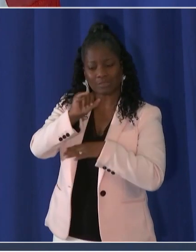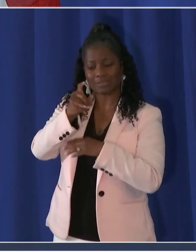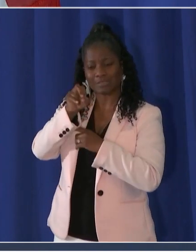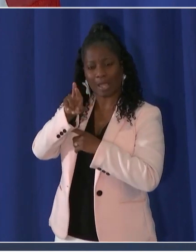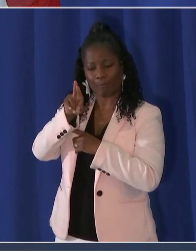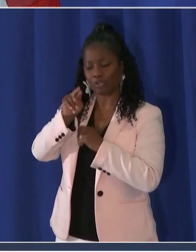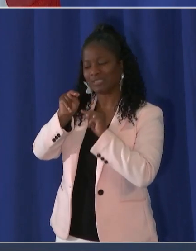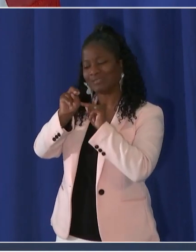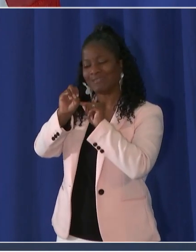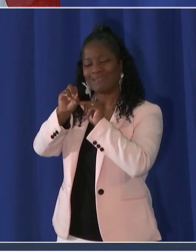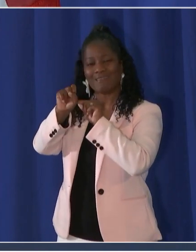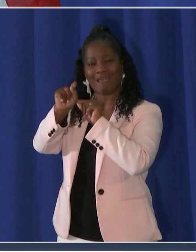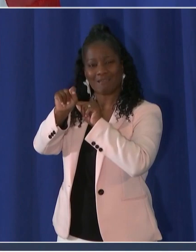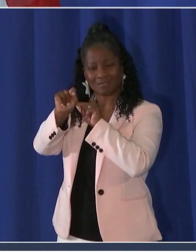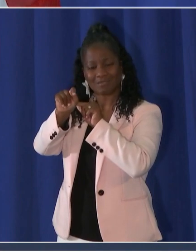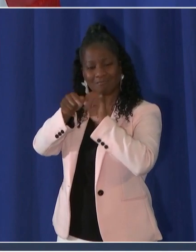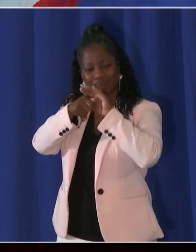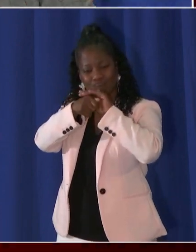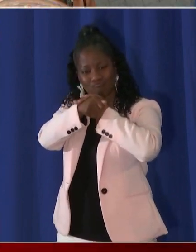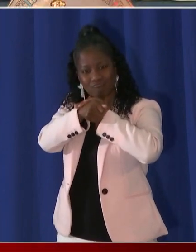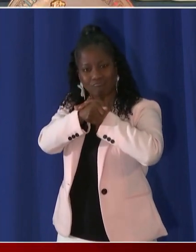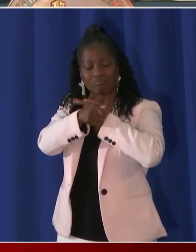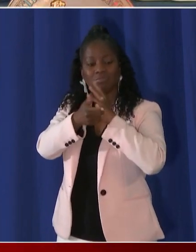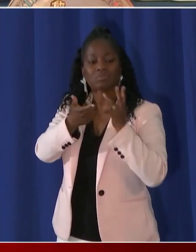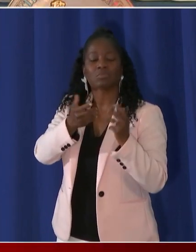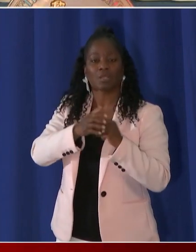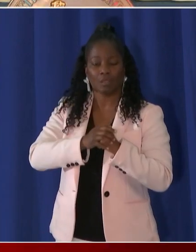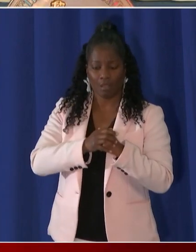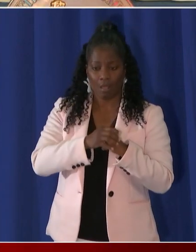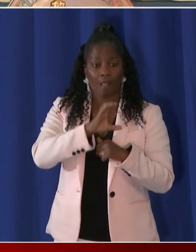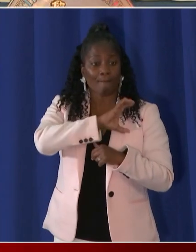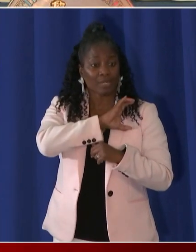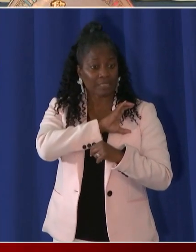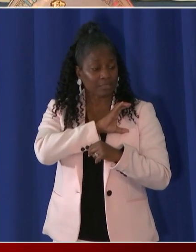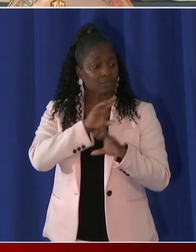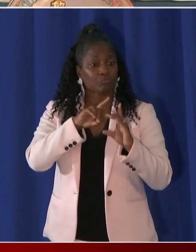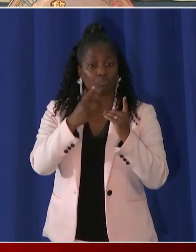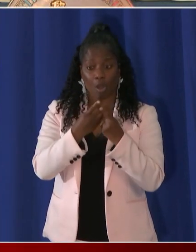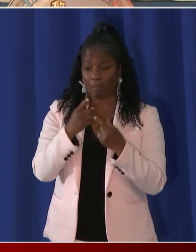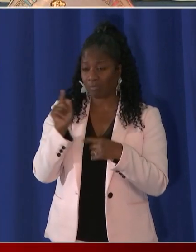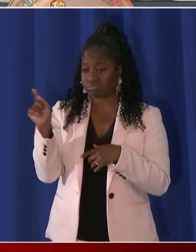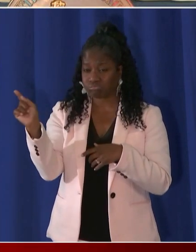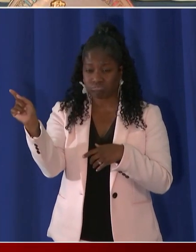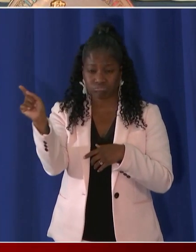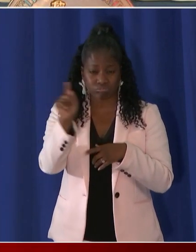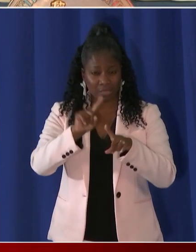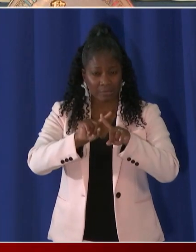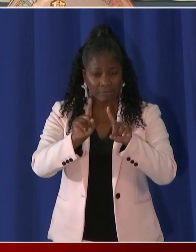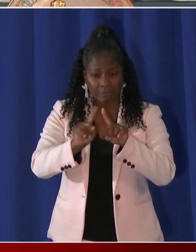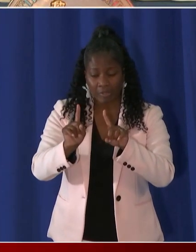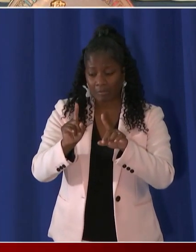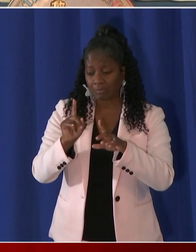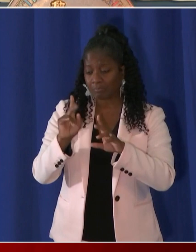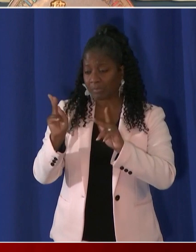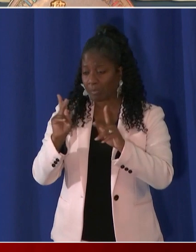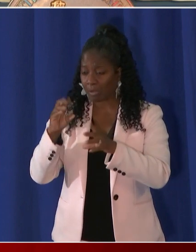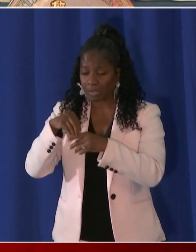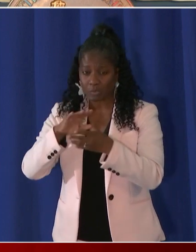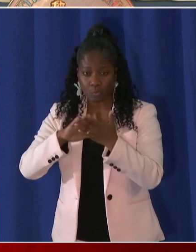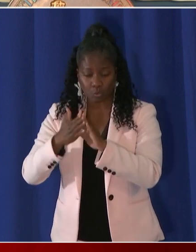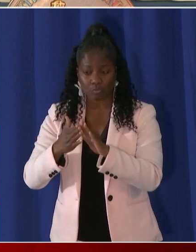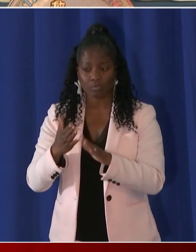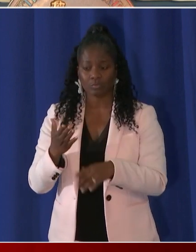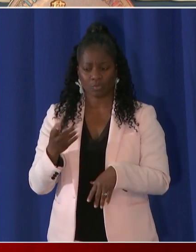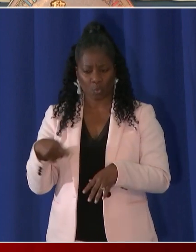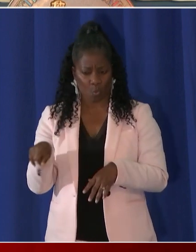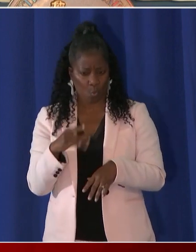do. In the police department, however, and all the members of our government and our community know